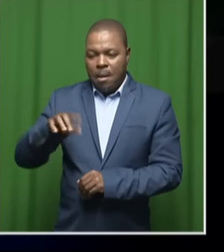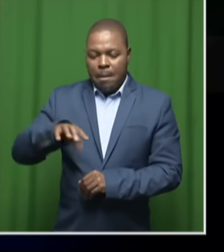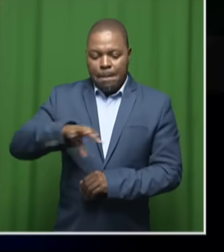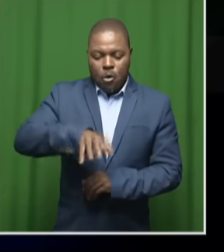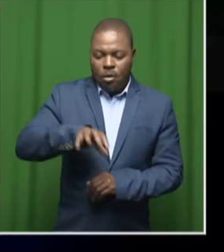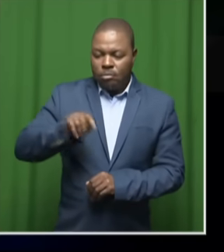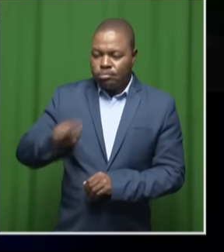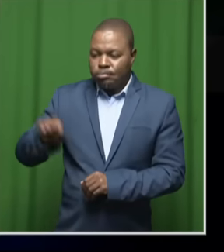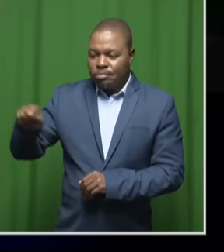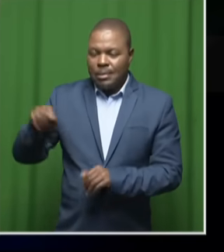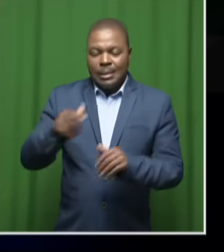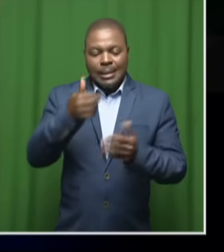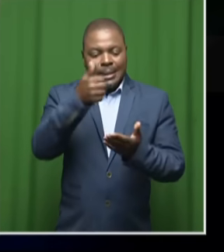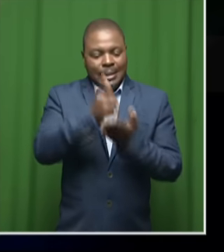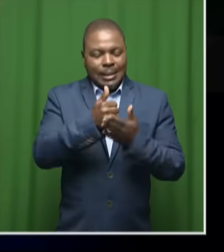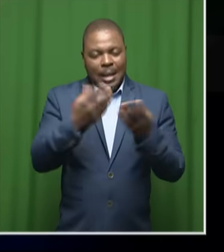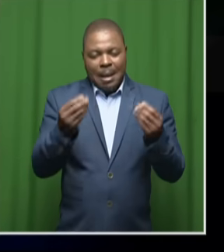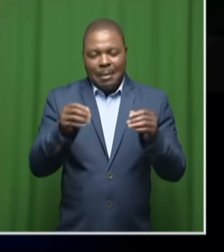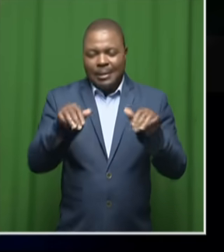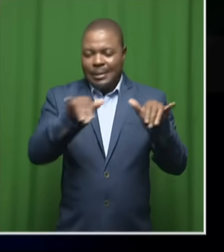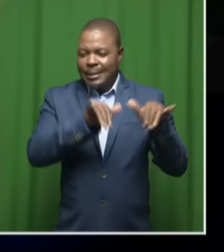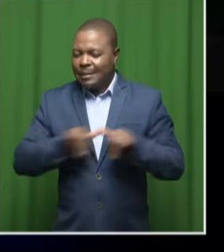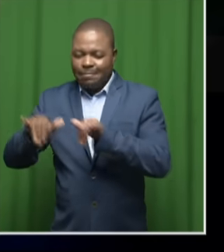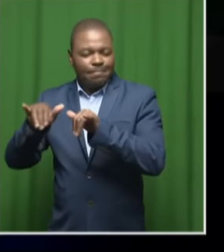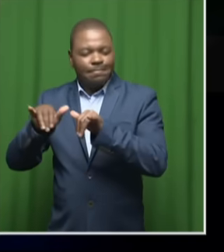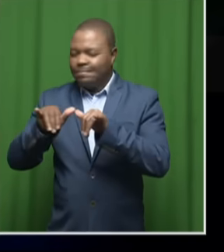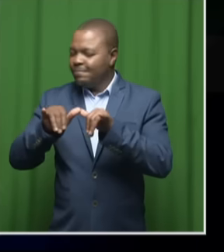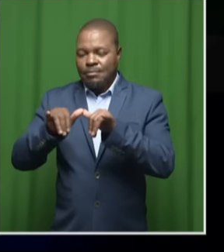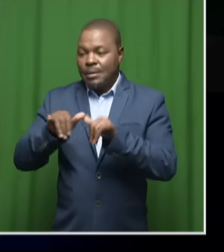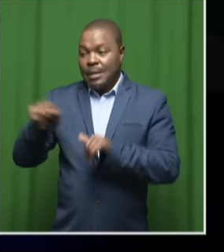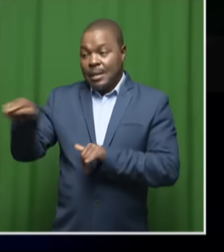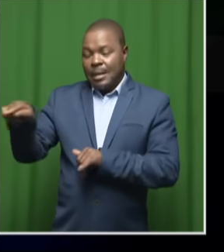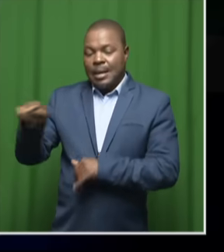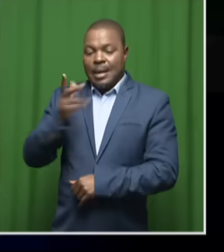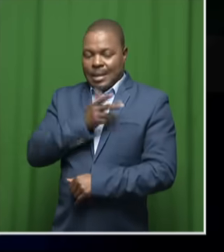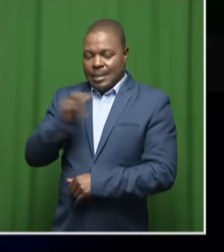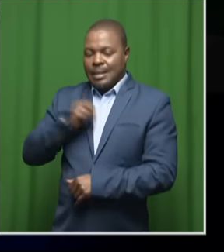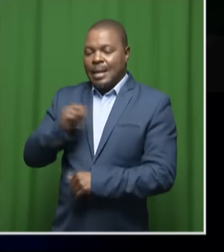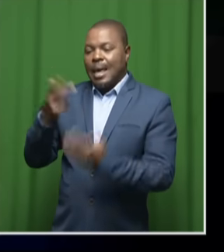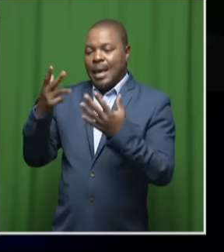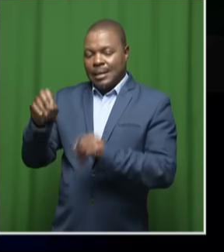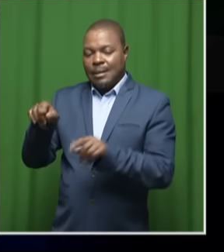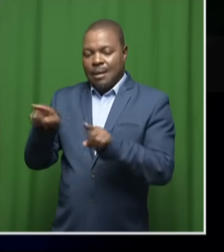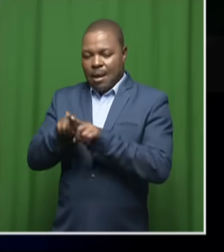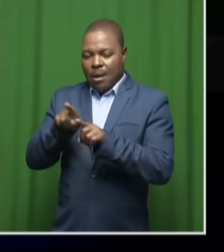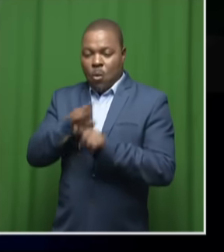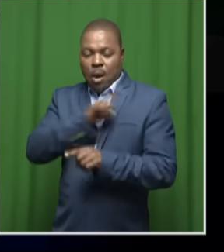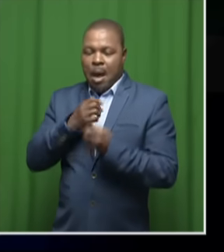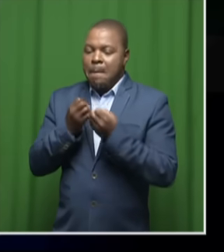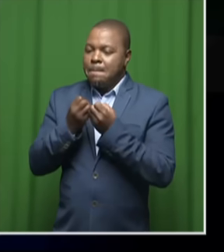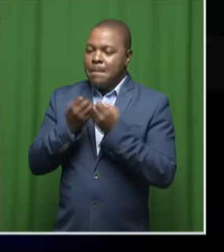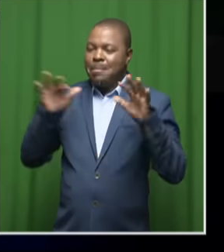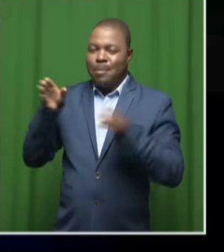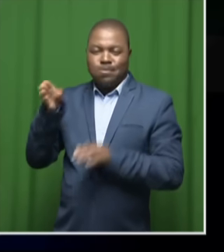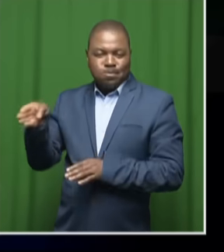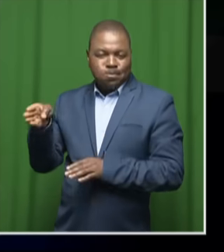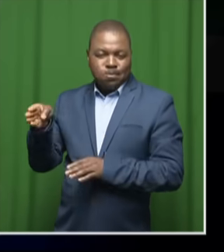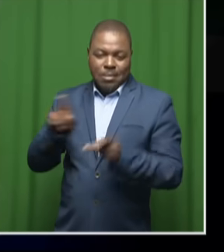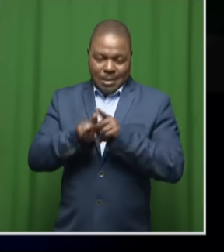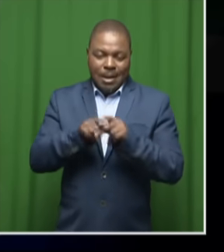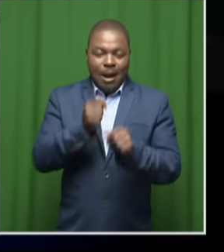same. In KZN, you've got 80 seats because of the population, the same as Gauteng, where you have 80 seats because of the large